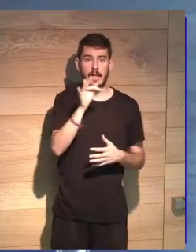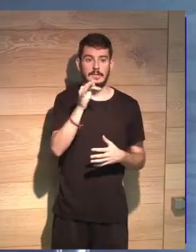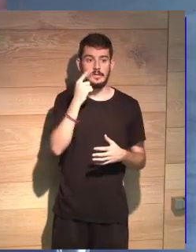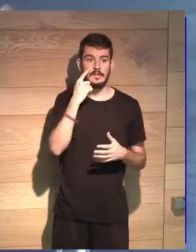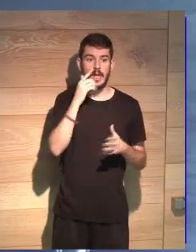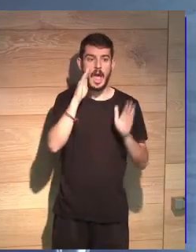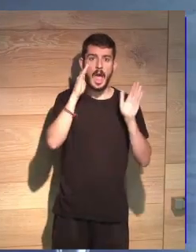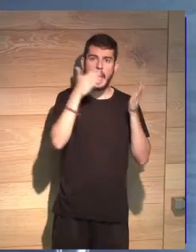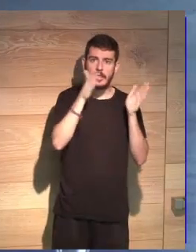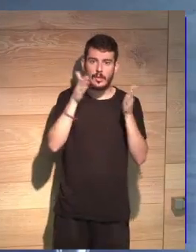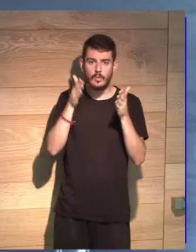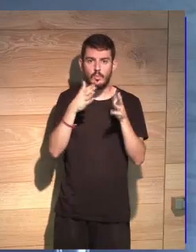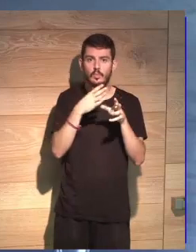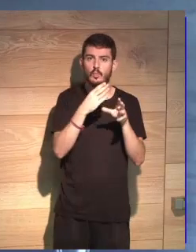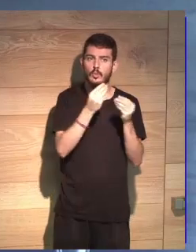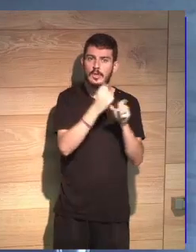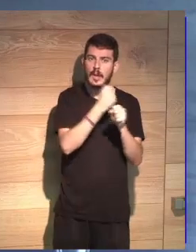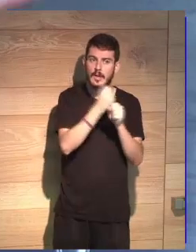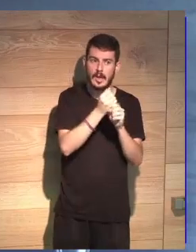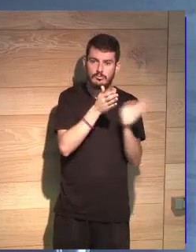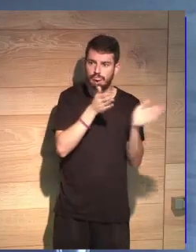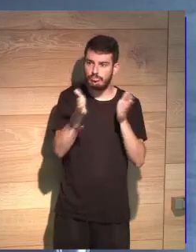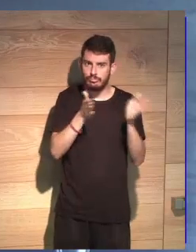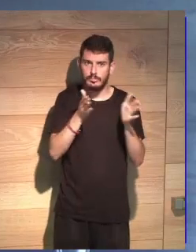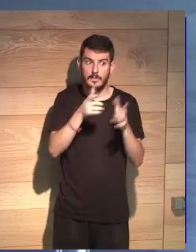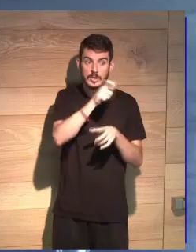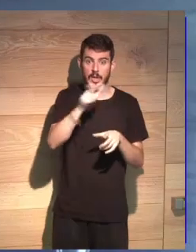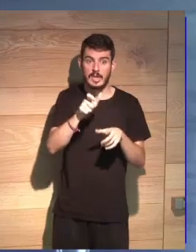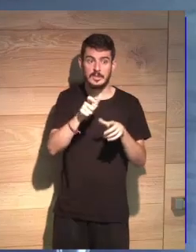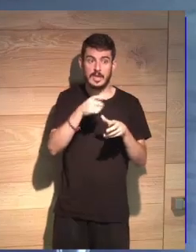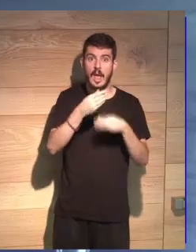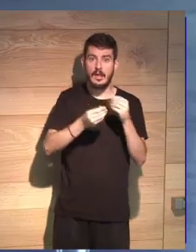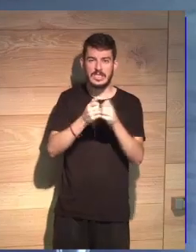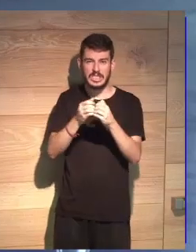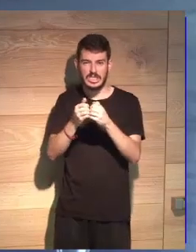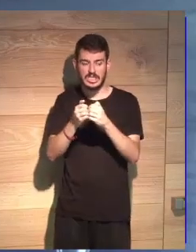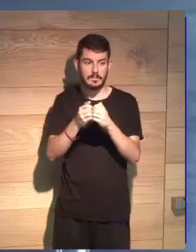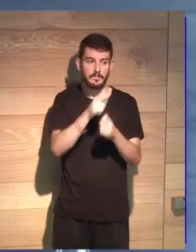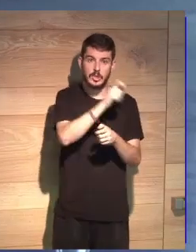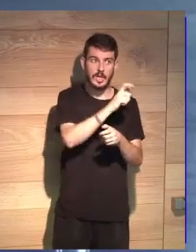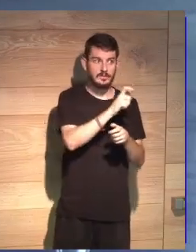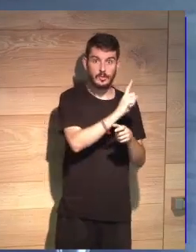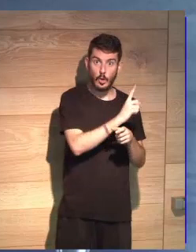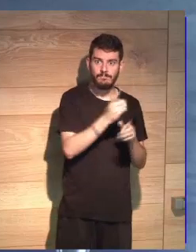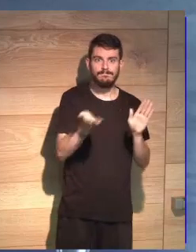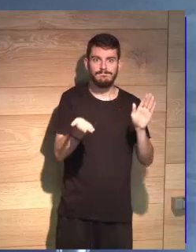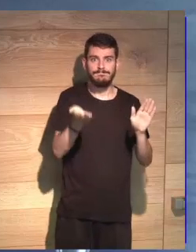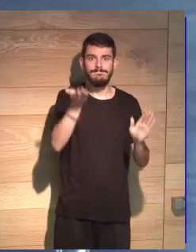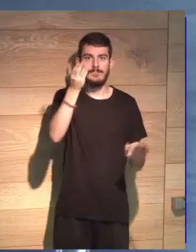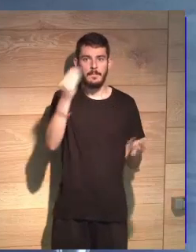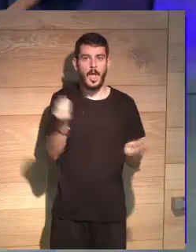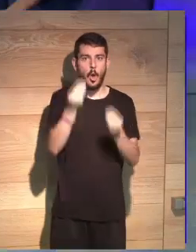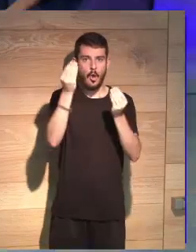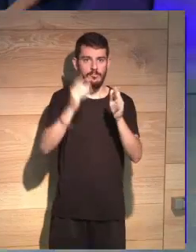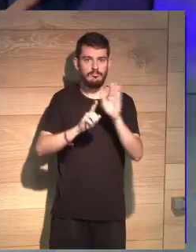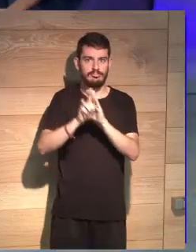people was enhanced, and the people who played video games had better skills